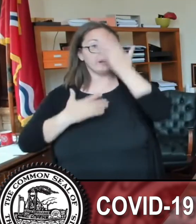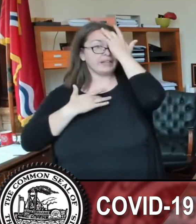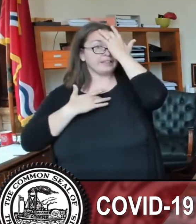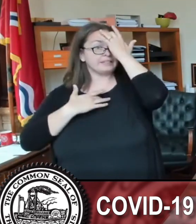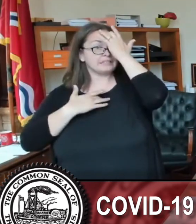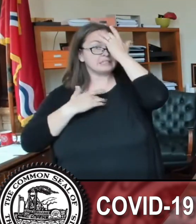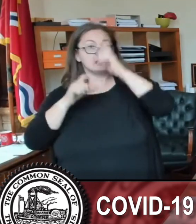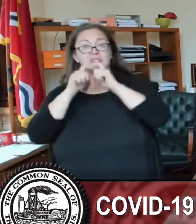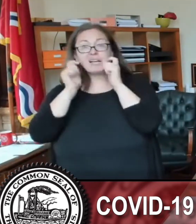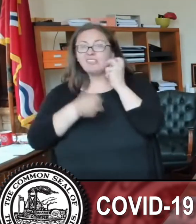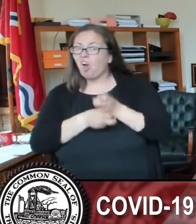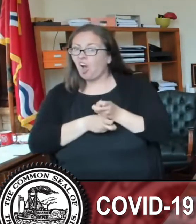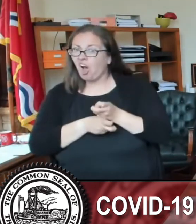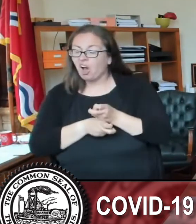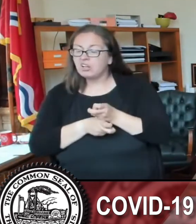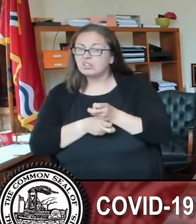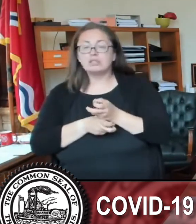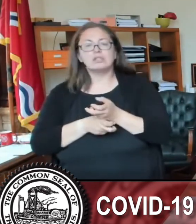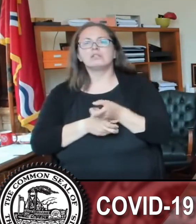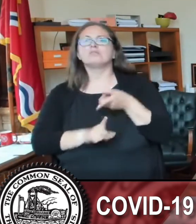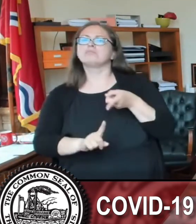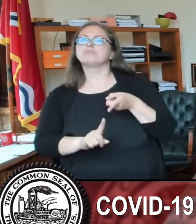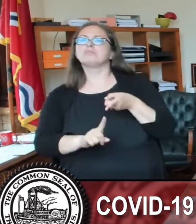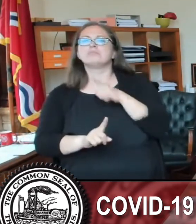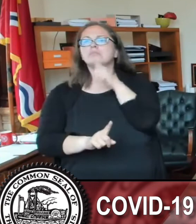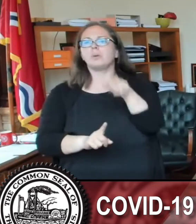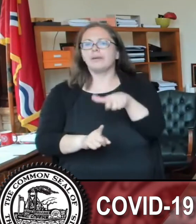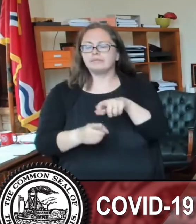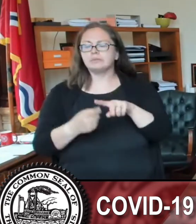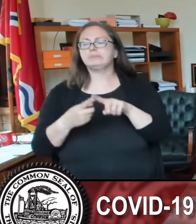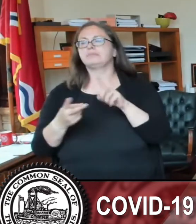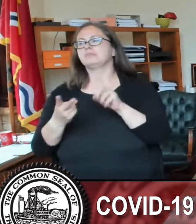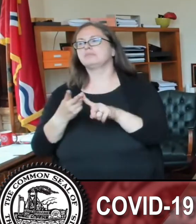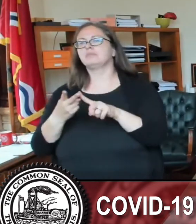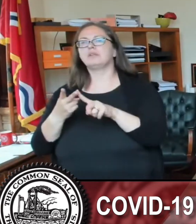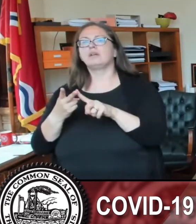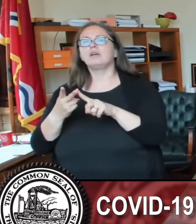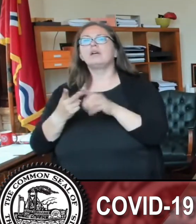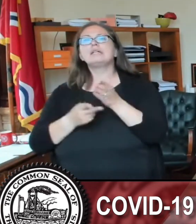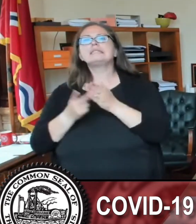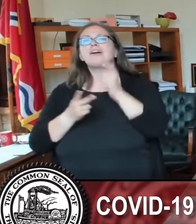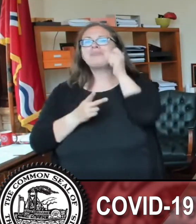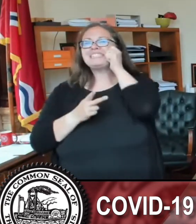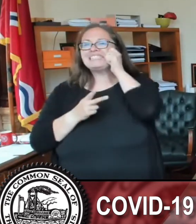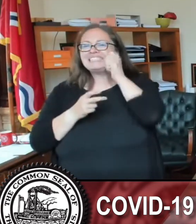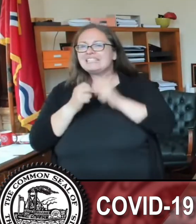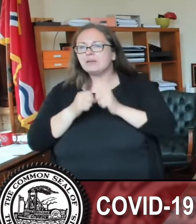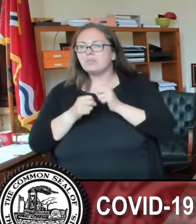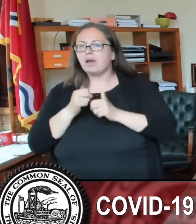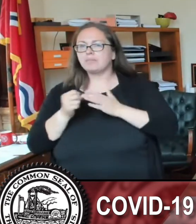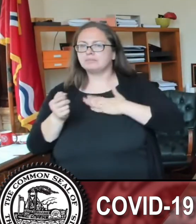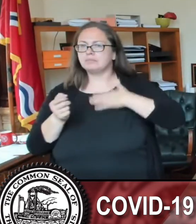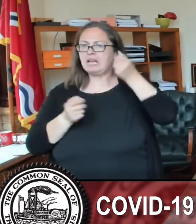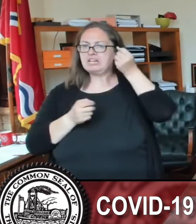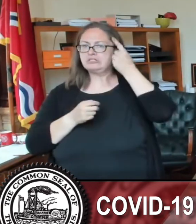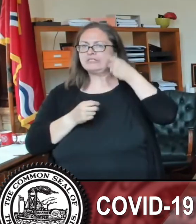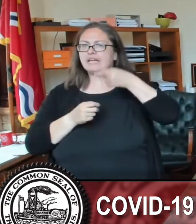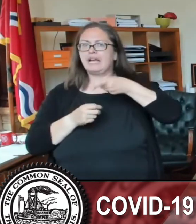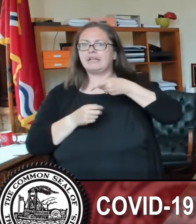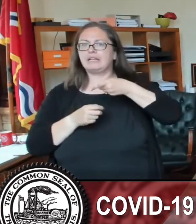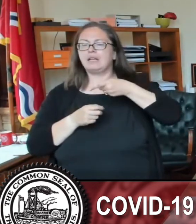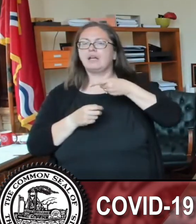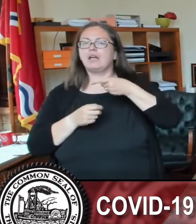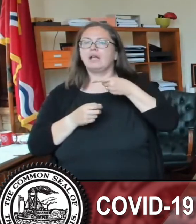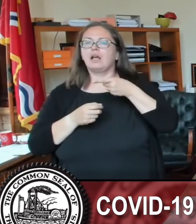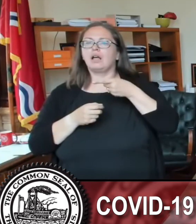mask is difficult for them. They don't have to do it. People who have some skin conditions, as I understand it, you've